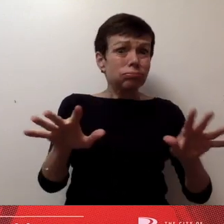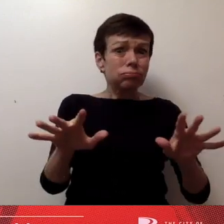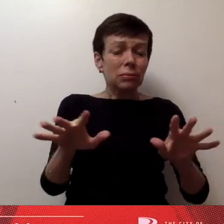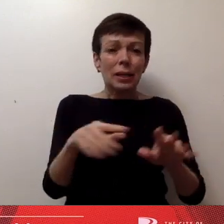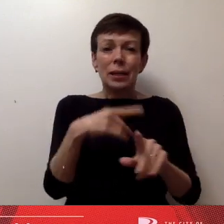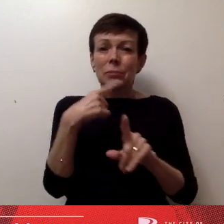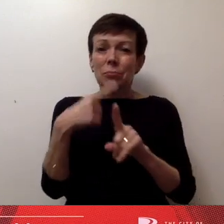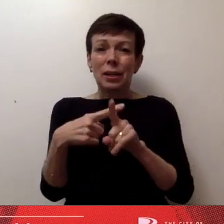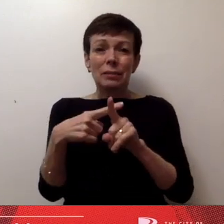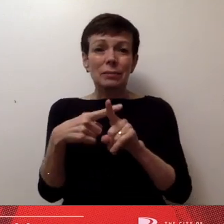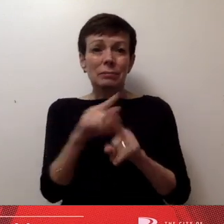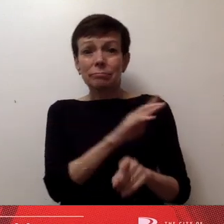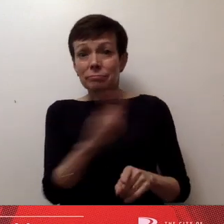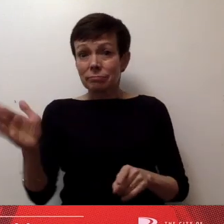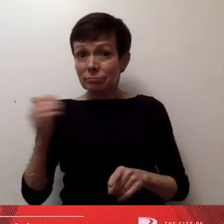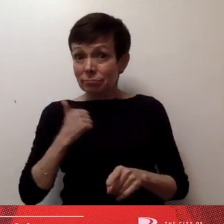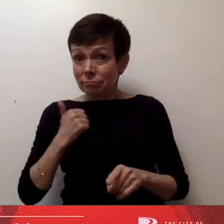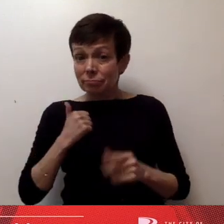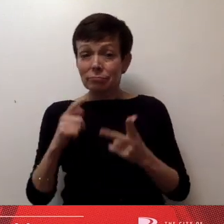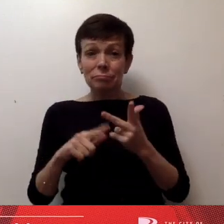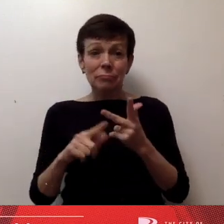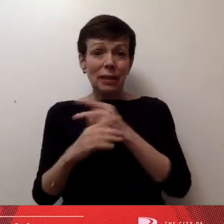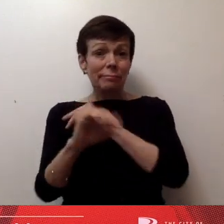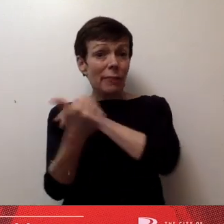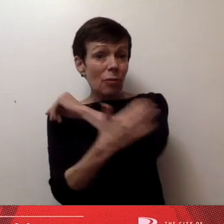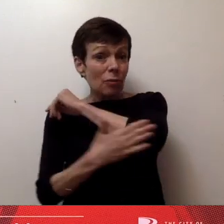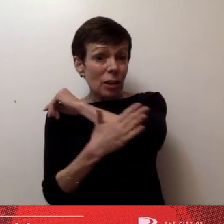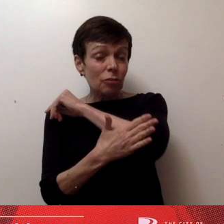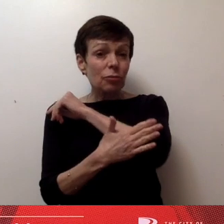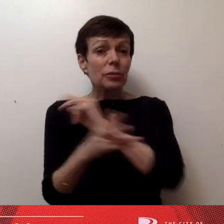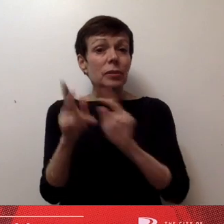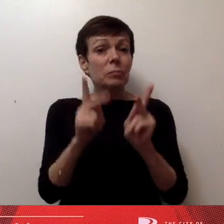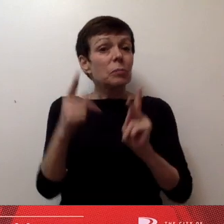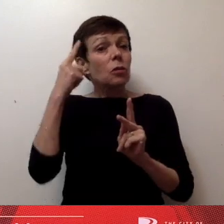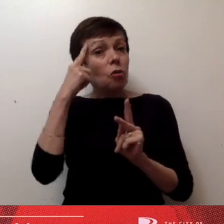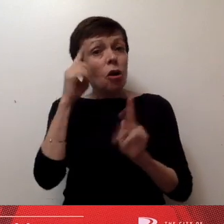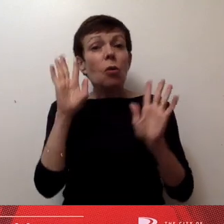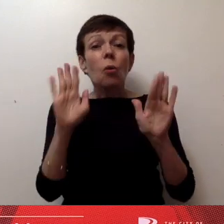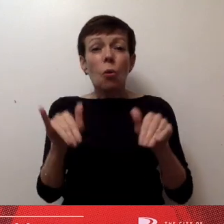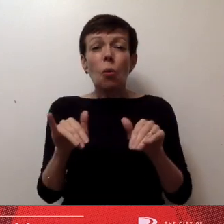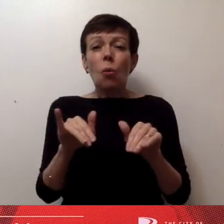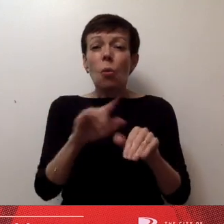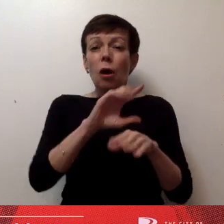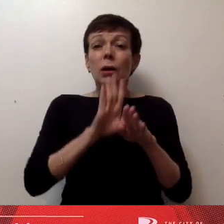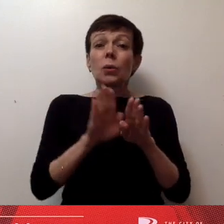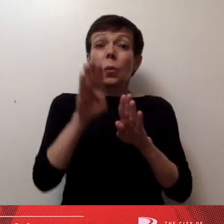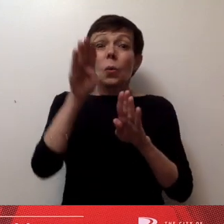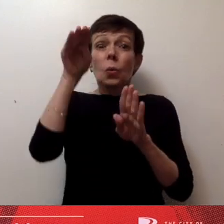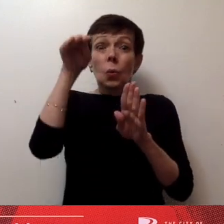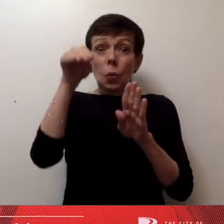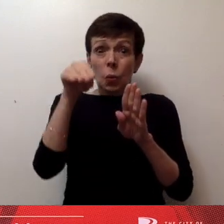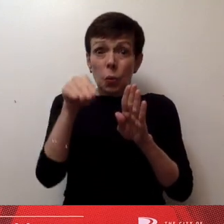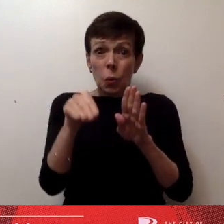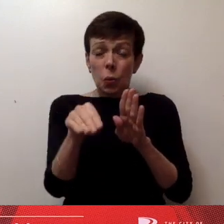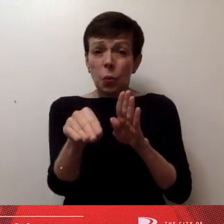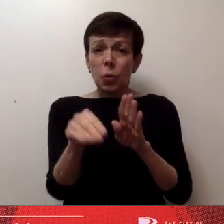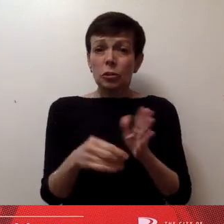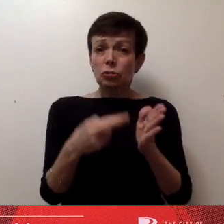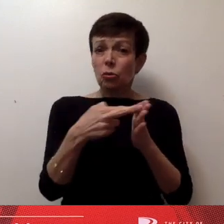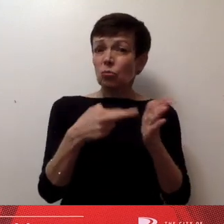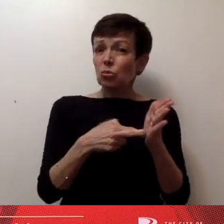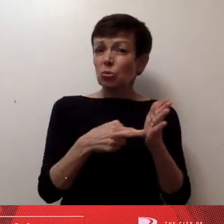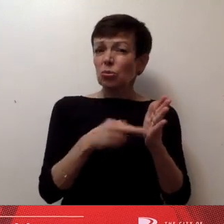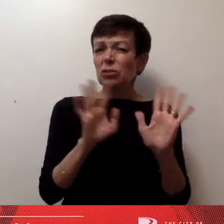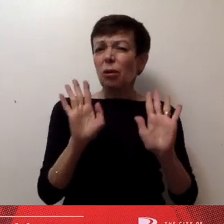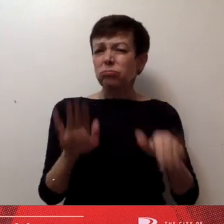internationally, who thought that they had it under control, dialed back some of their restrictions early, and then found